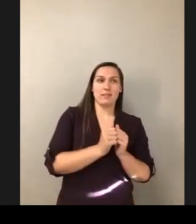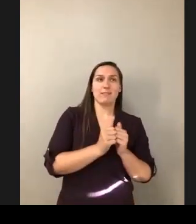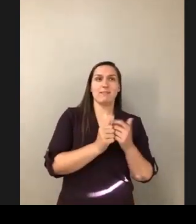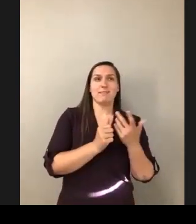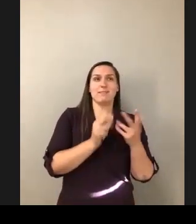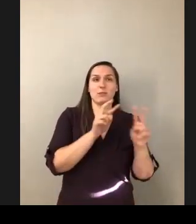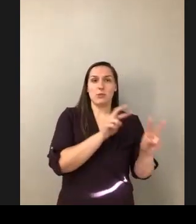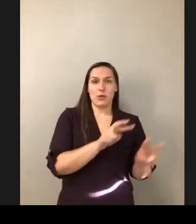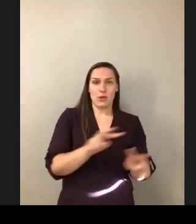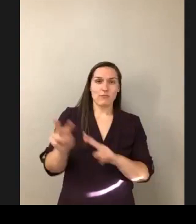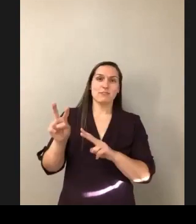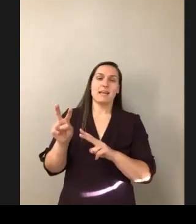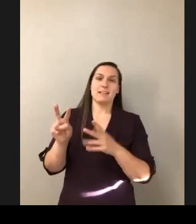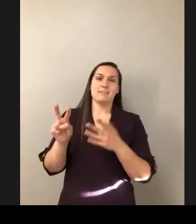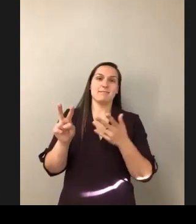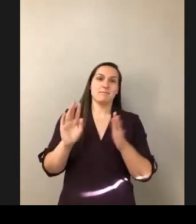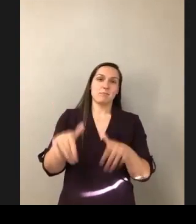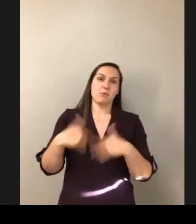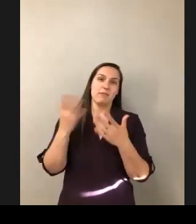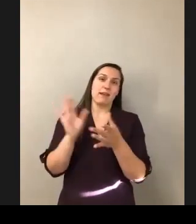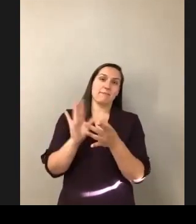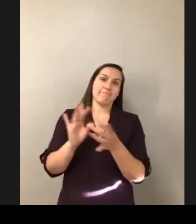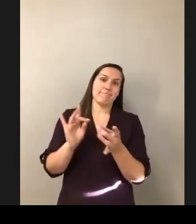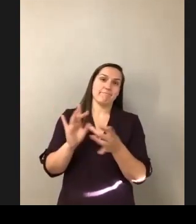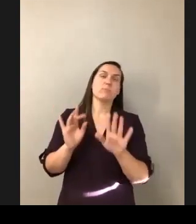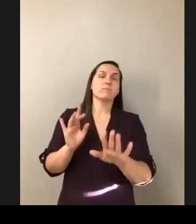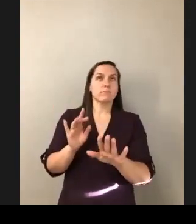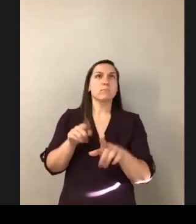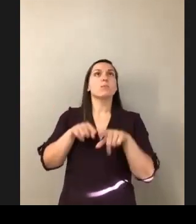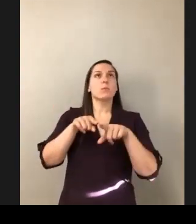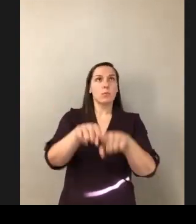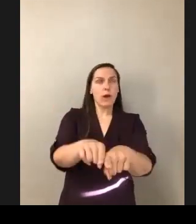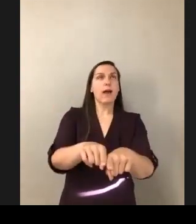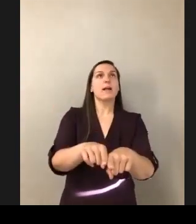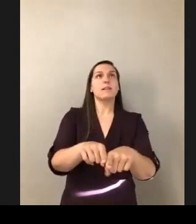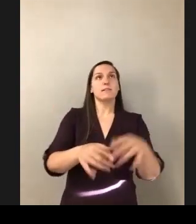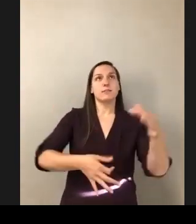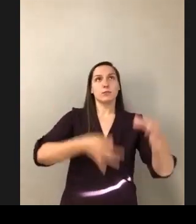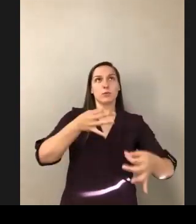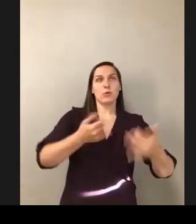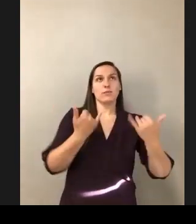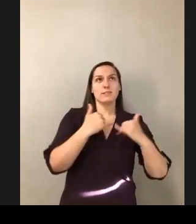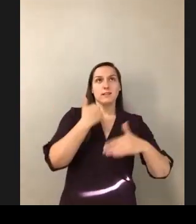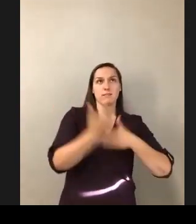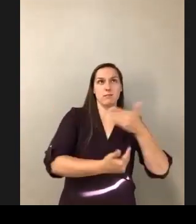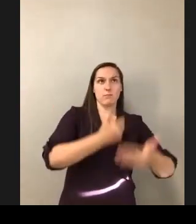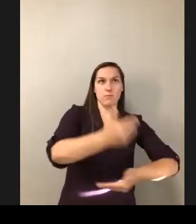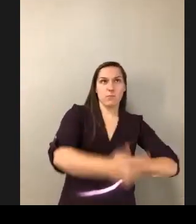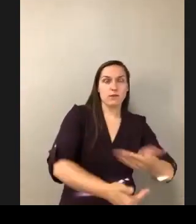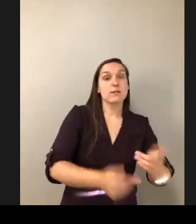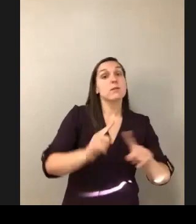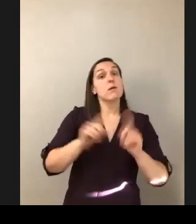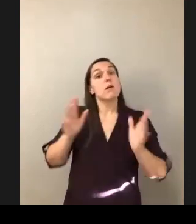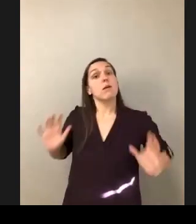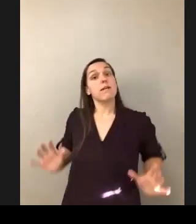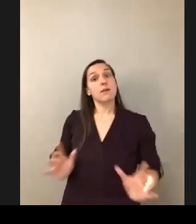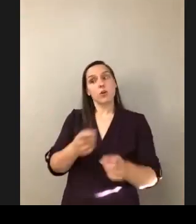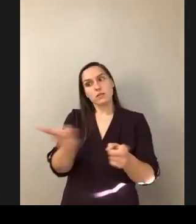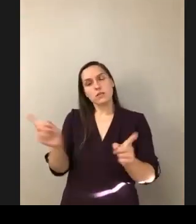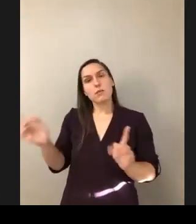oversight and provide a statement while their criminal charges are pending, but maybe encourage them to, reach